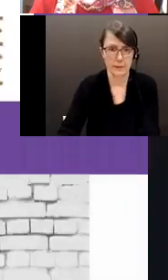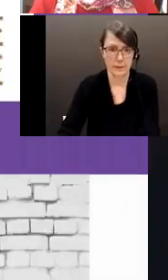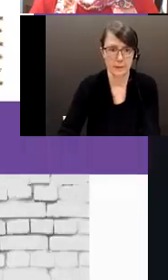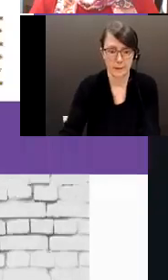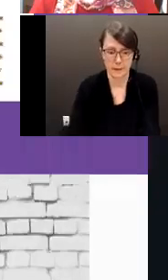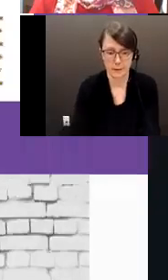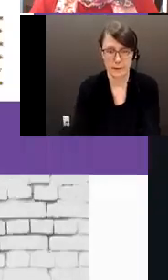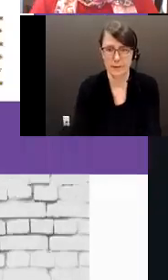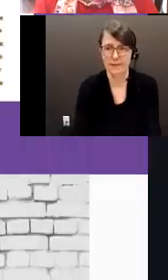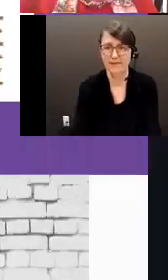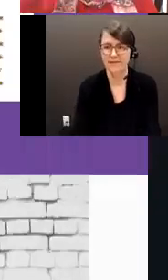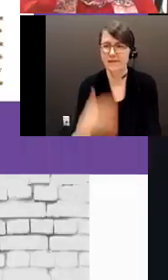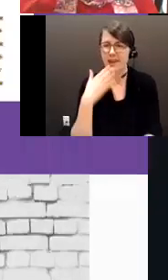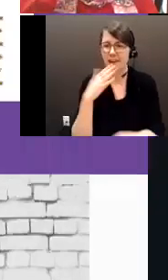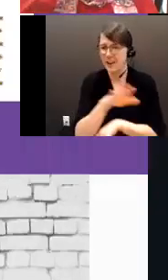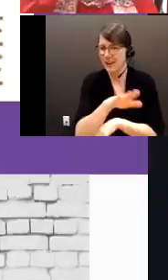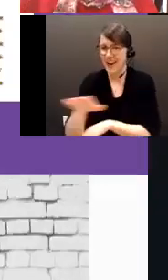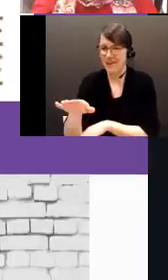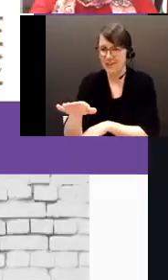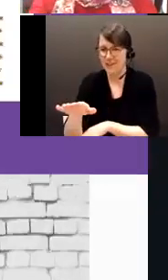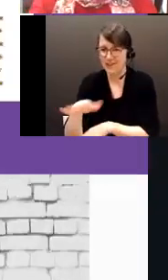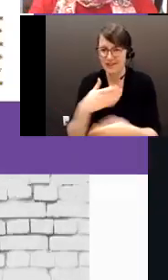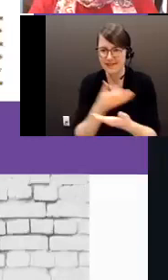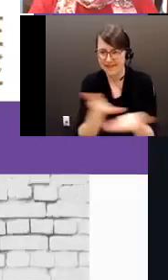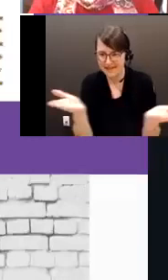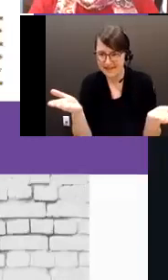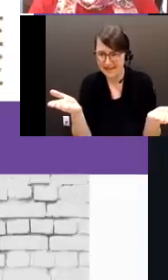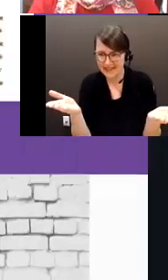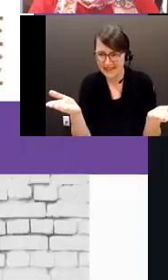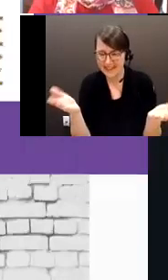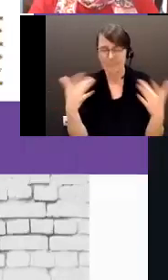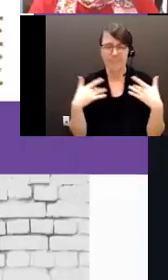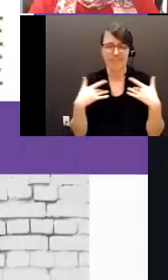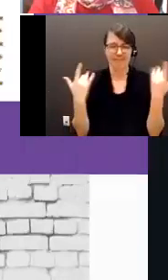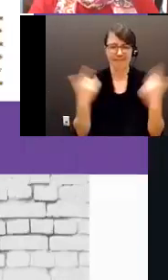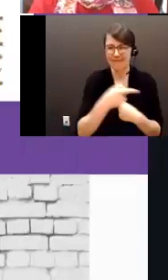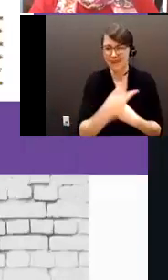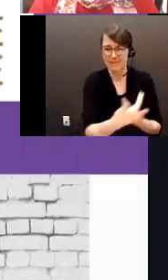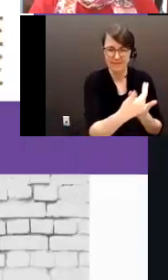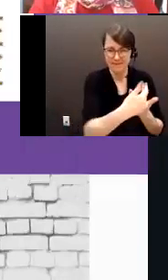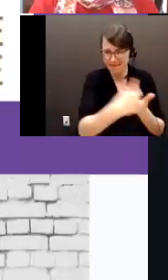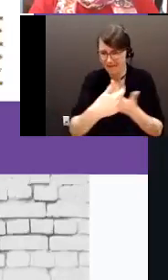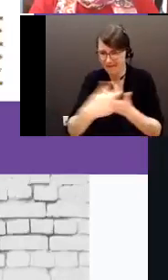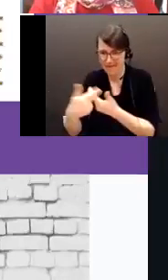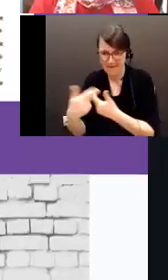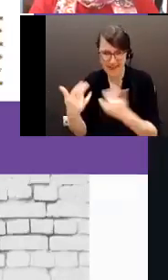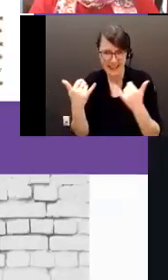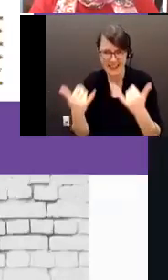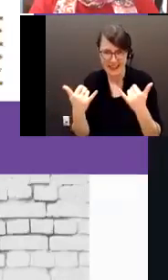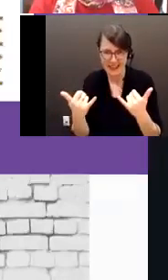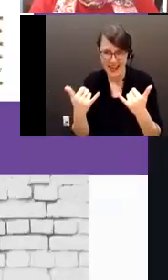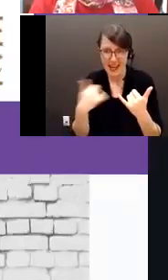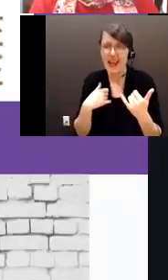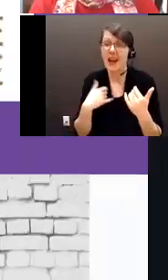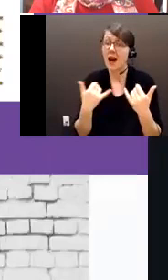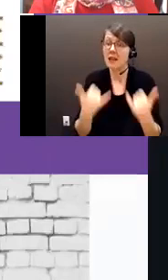Good afternoon, everybody. We're so happy that you joined us today. We'll just wait a few minutes while everyone joins the webinar.